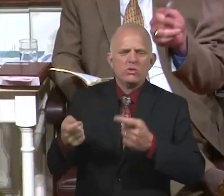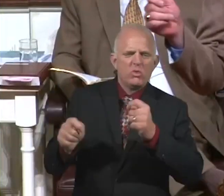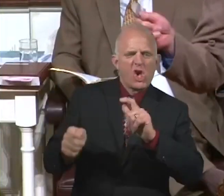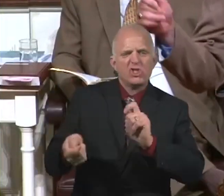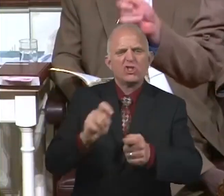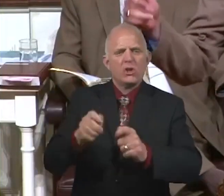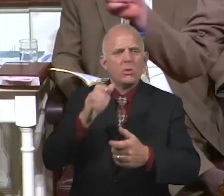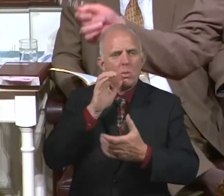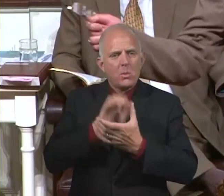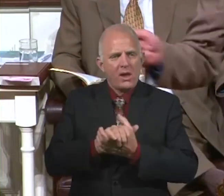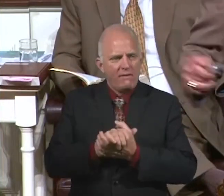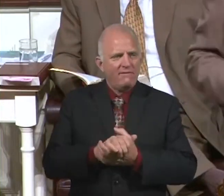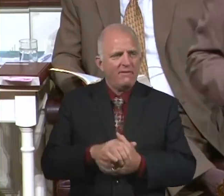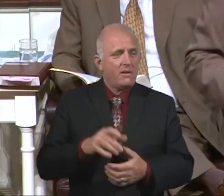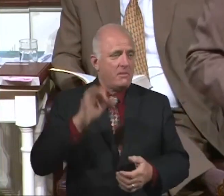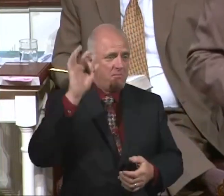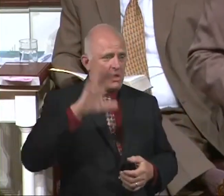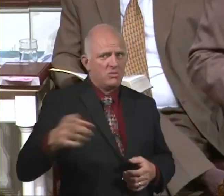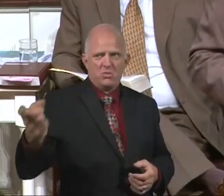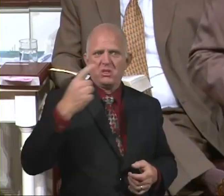pastor, can you get with her and just tell her?